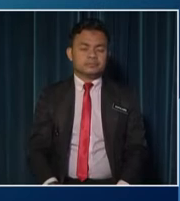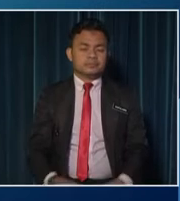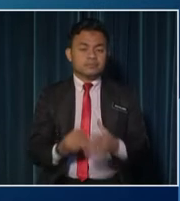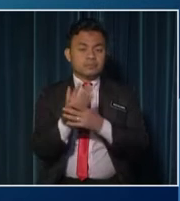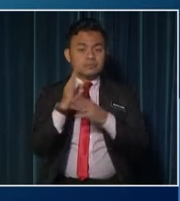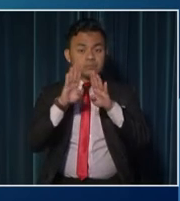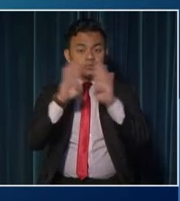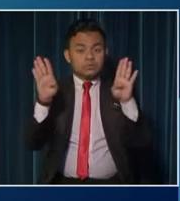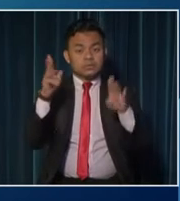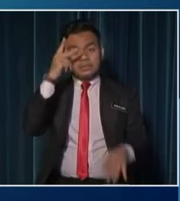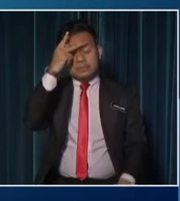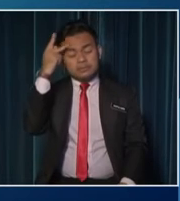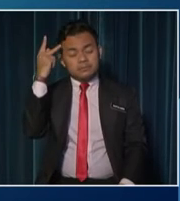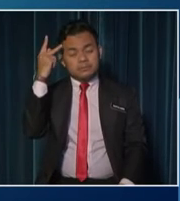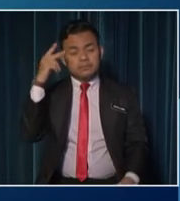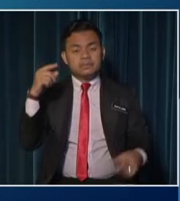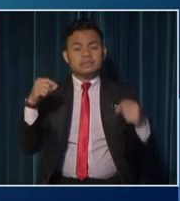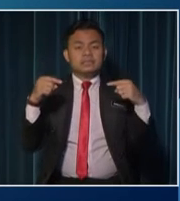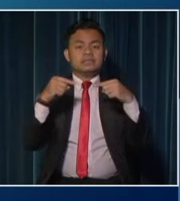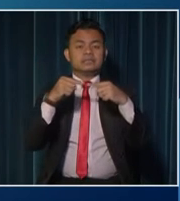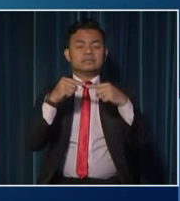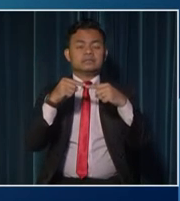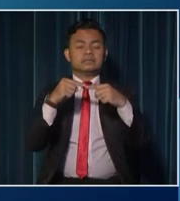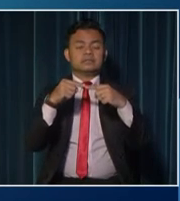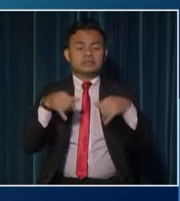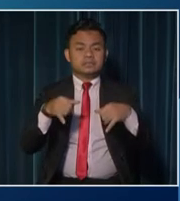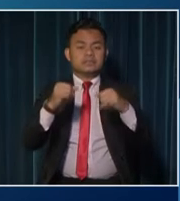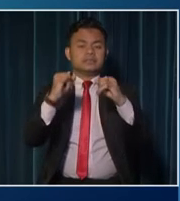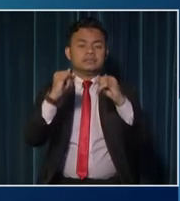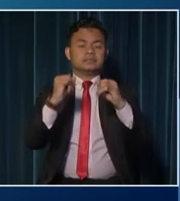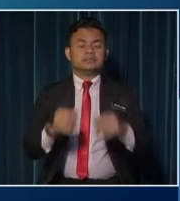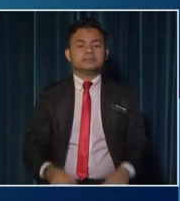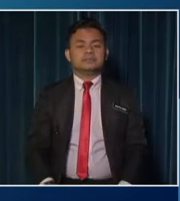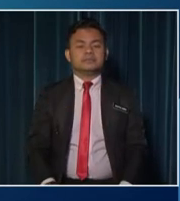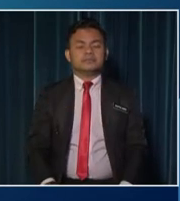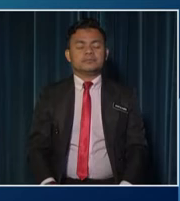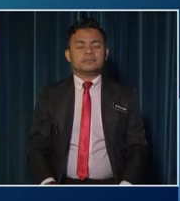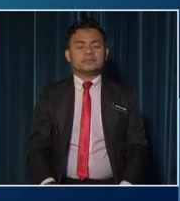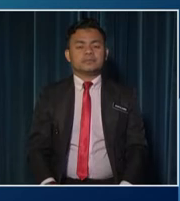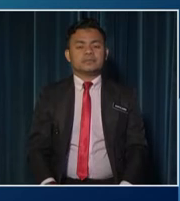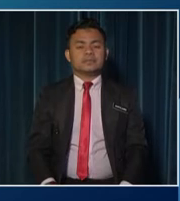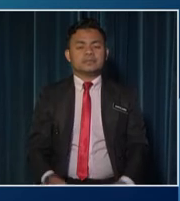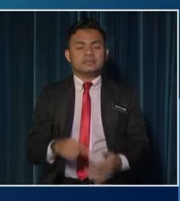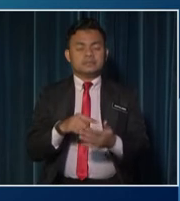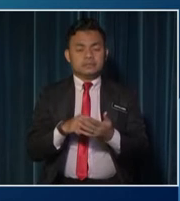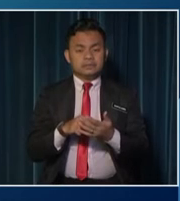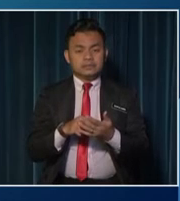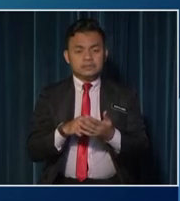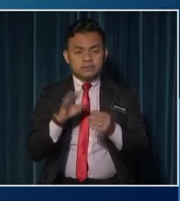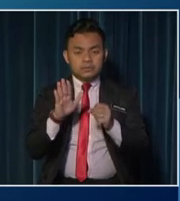current passes through the electric circuit. This is known as a complete